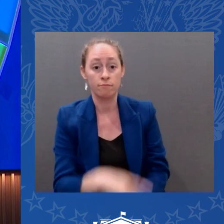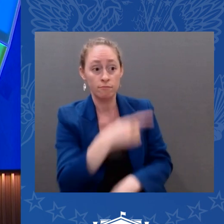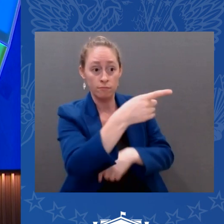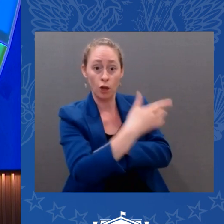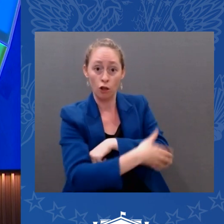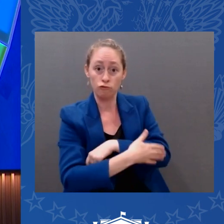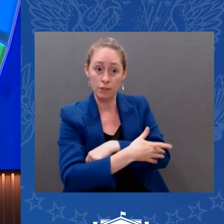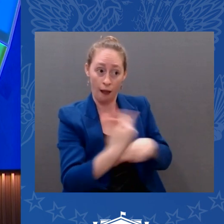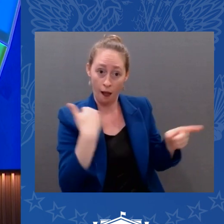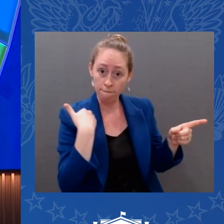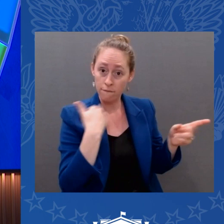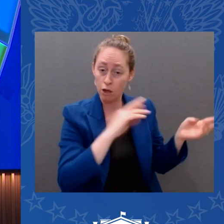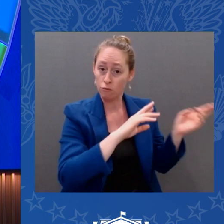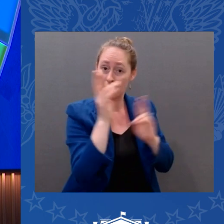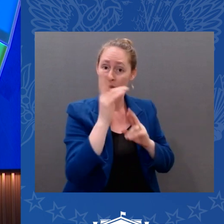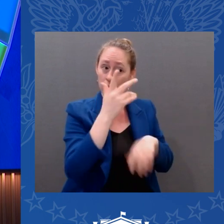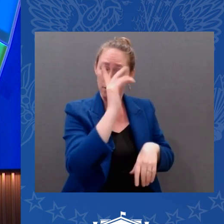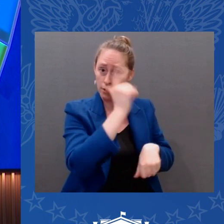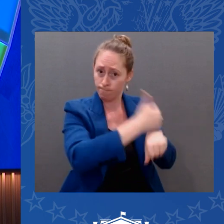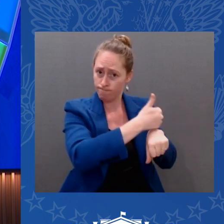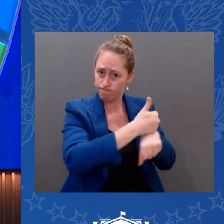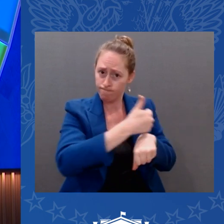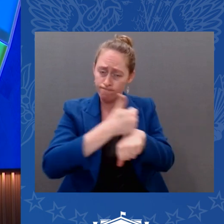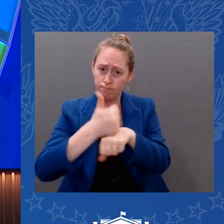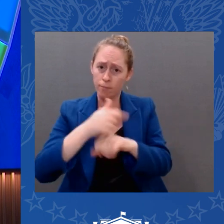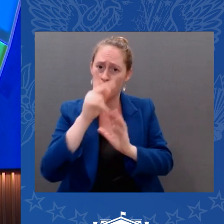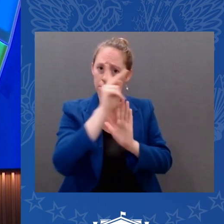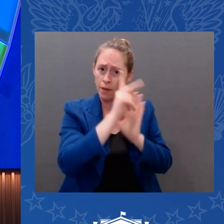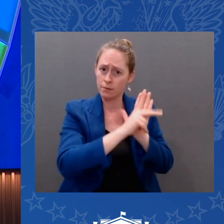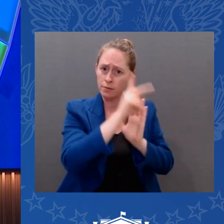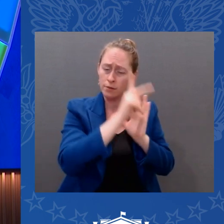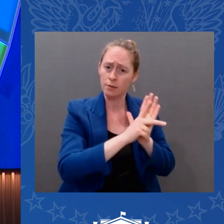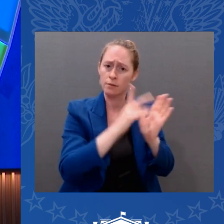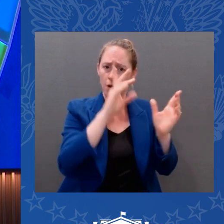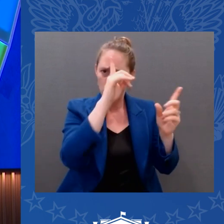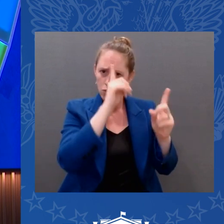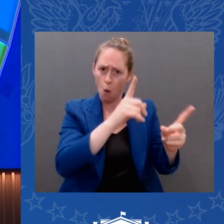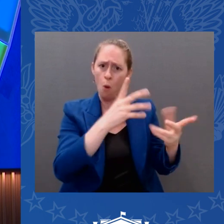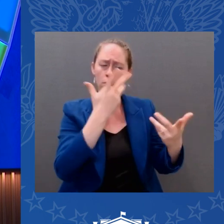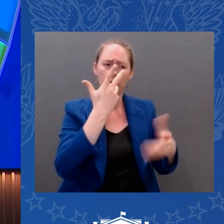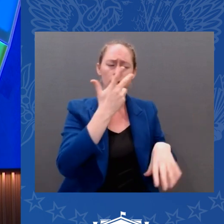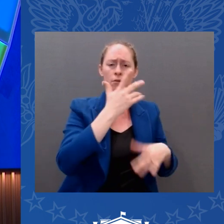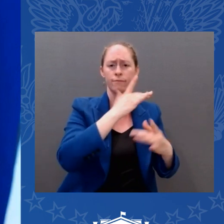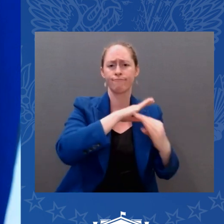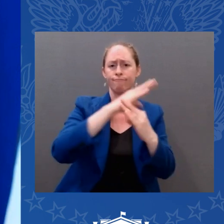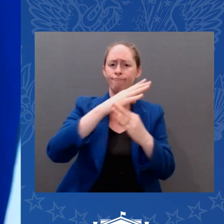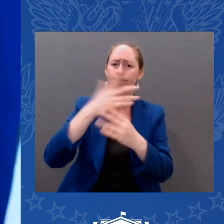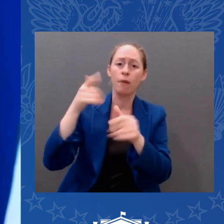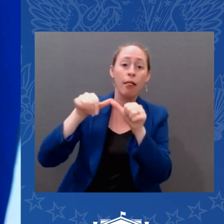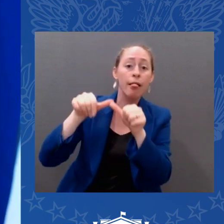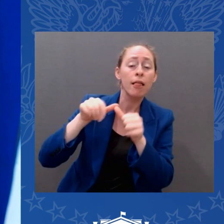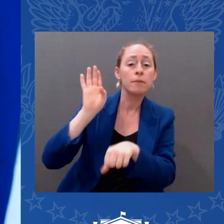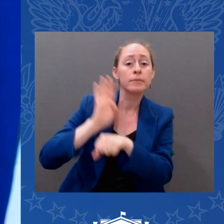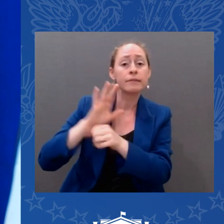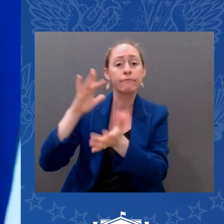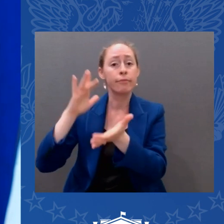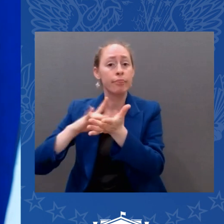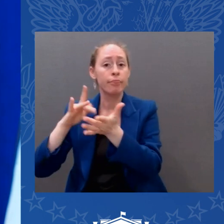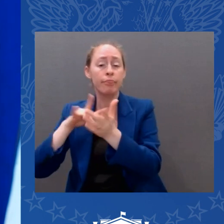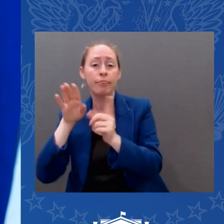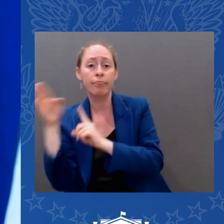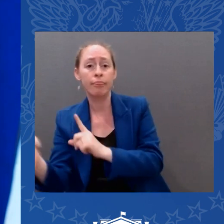This mechanism is part of the common heritage of the Americas. It is